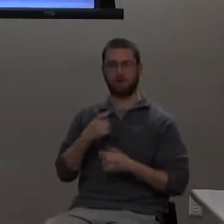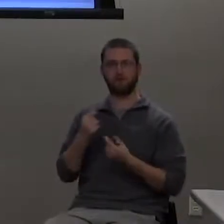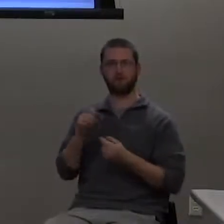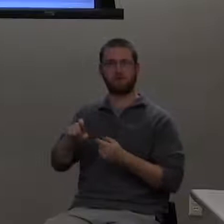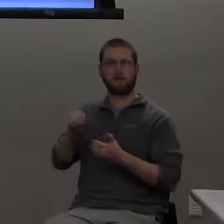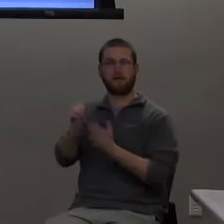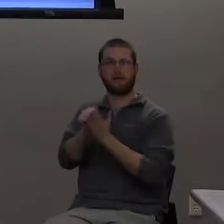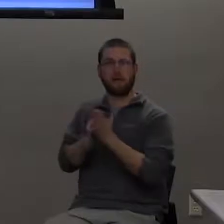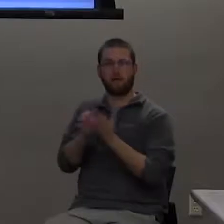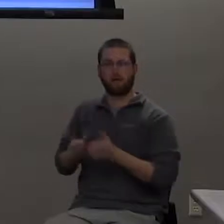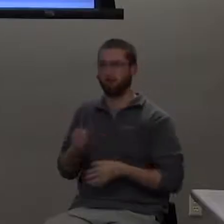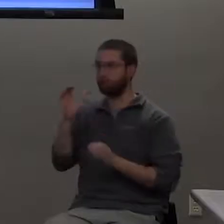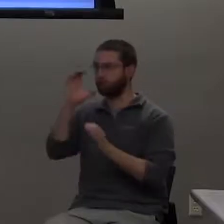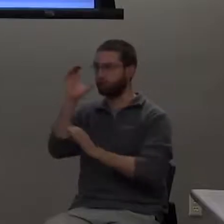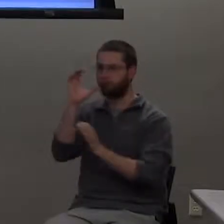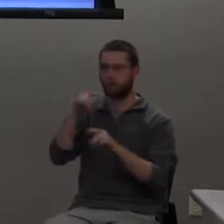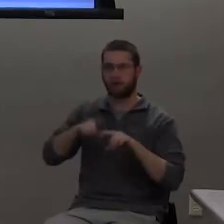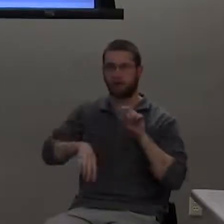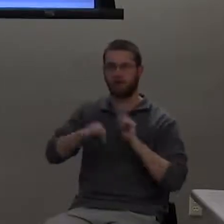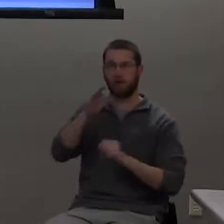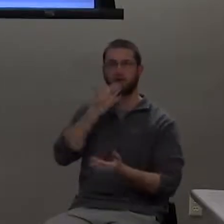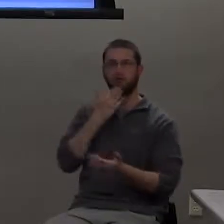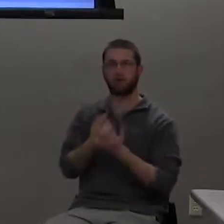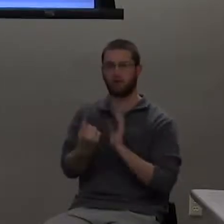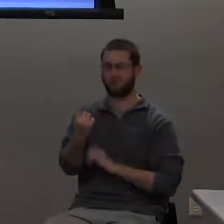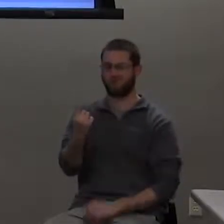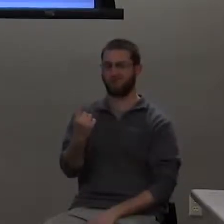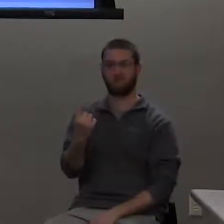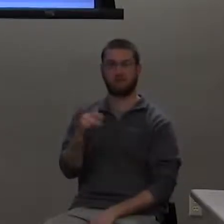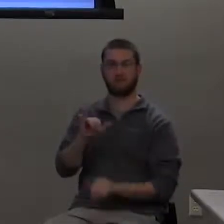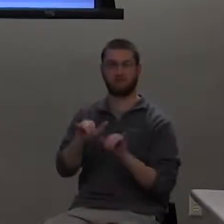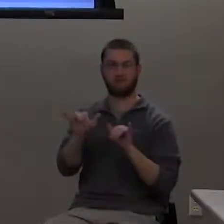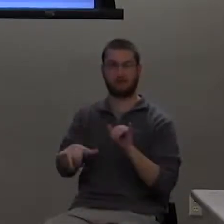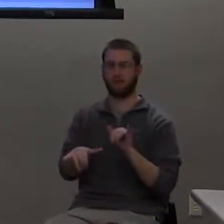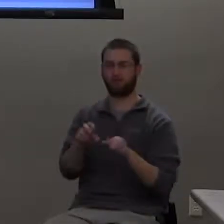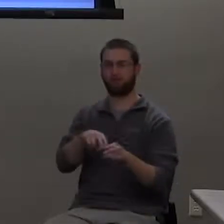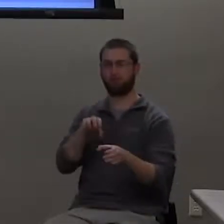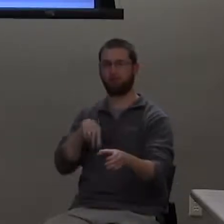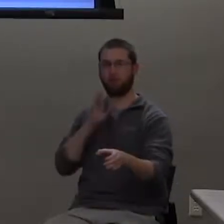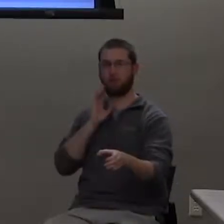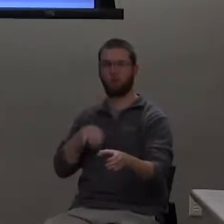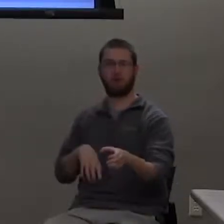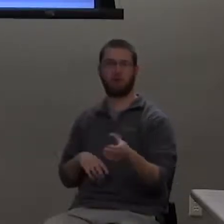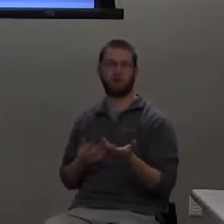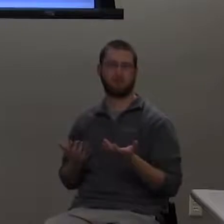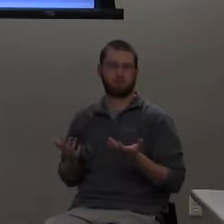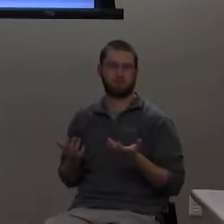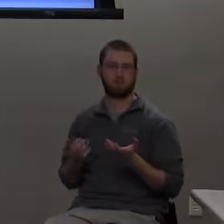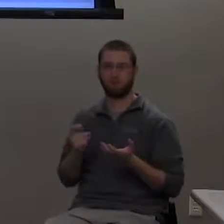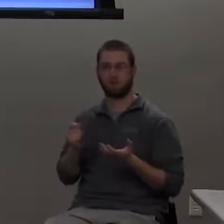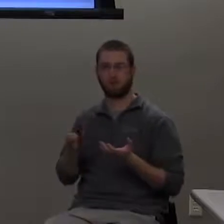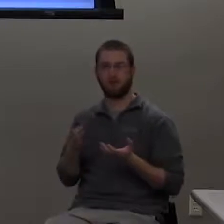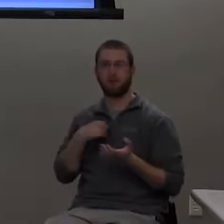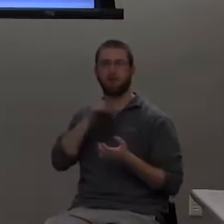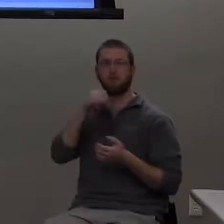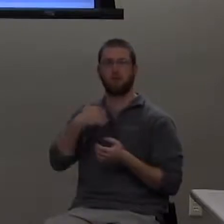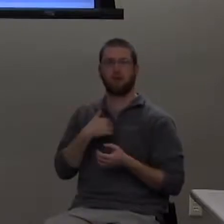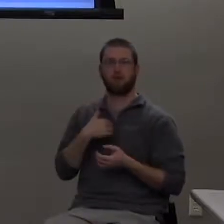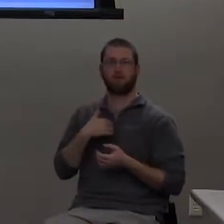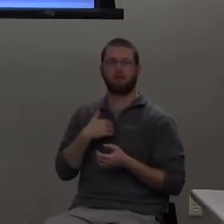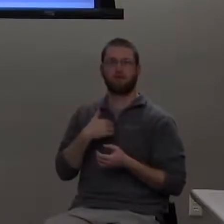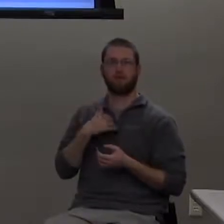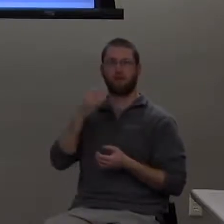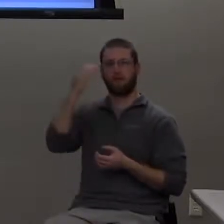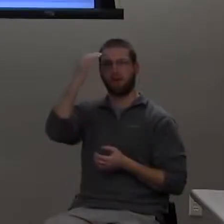accounting. If I can't find a good accountant, then you're out of the game for me, because I don't have